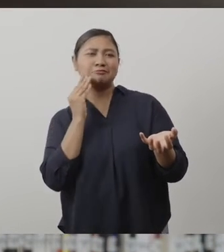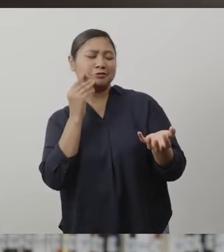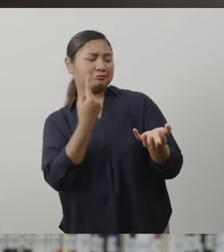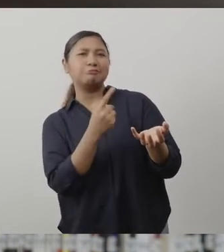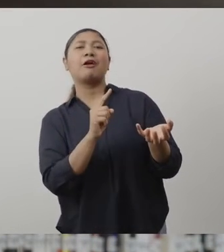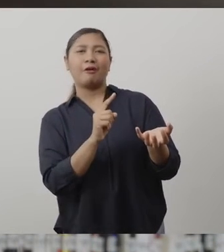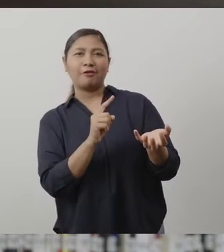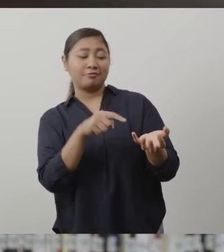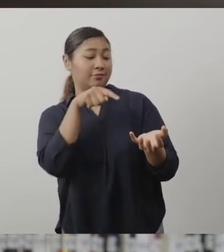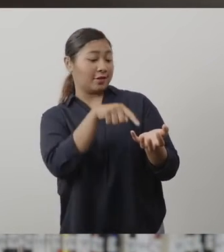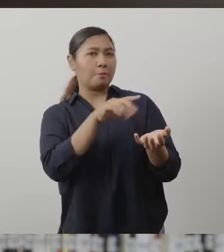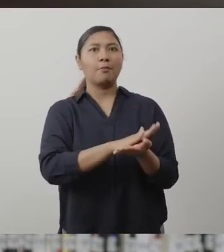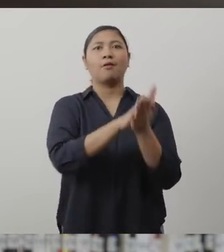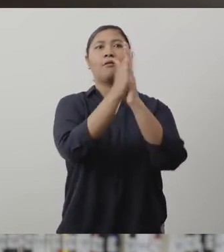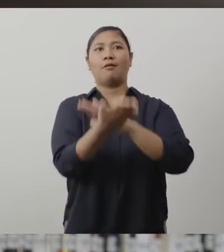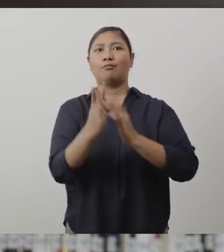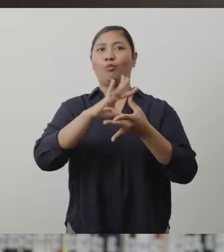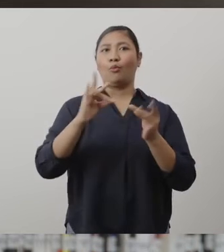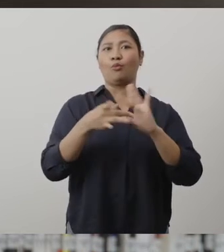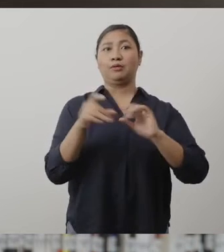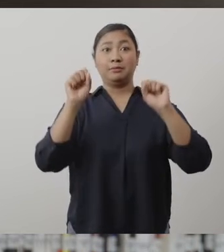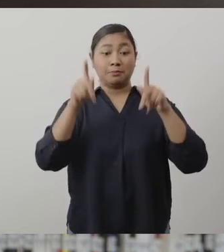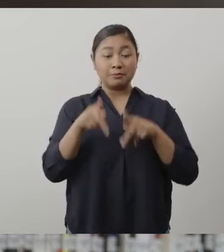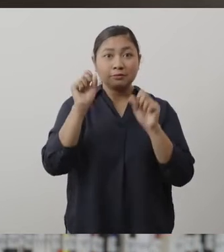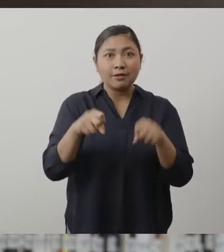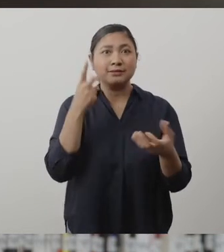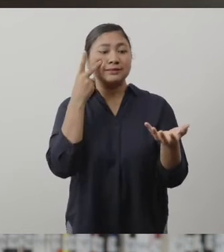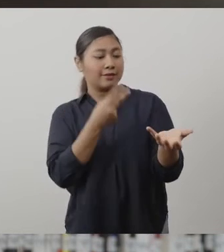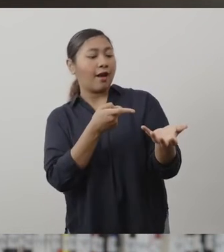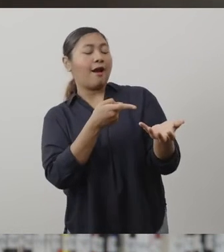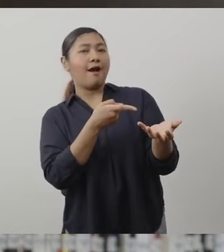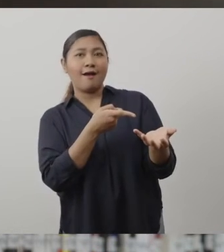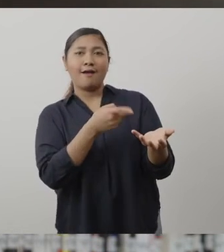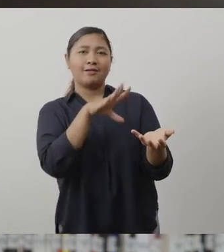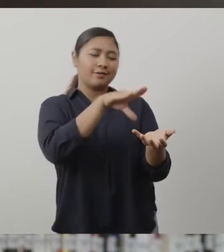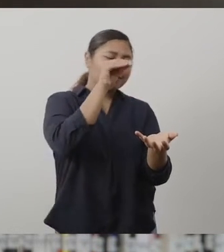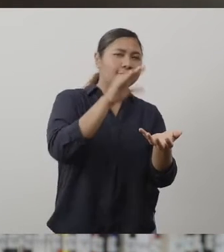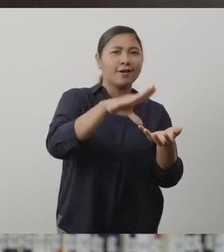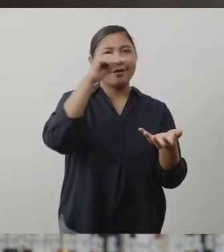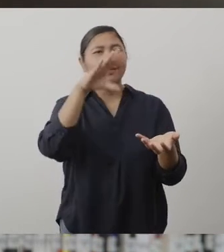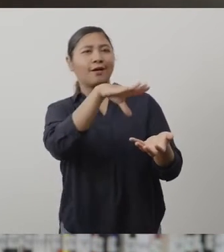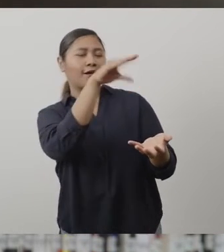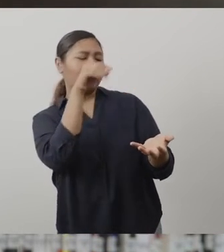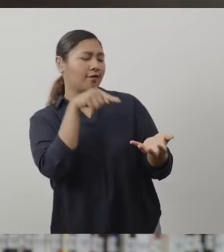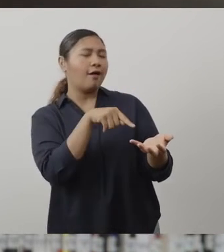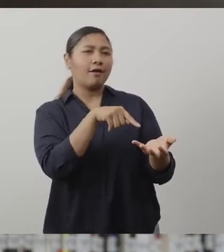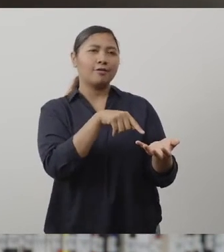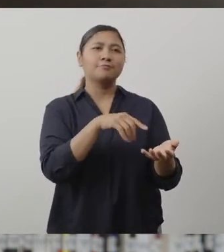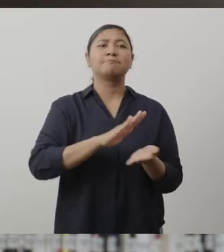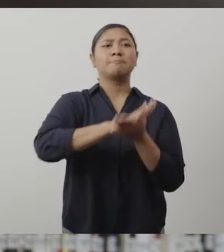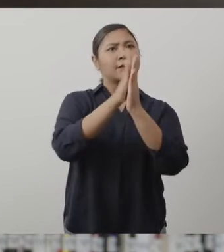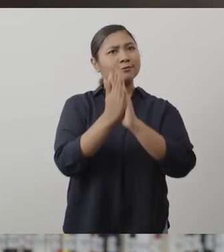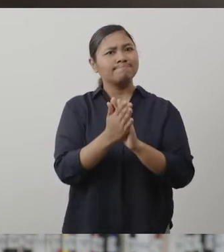form and allowing other people to listen to our story as well. This process of telling our narrative and allowing ourselves to be heard